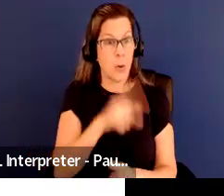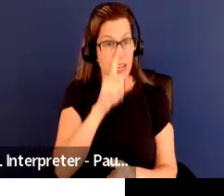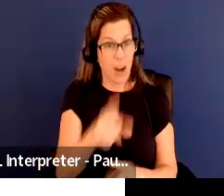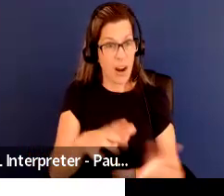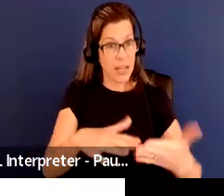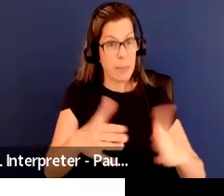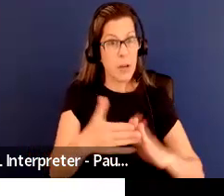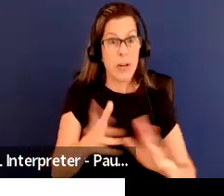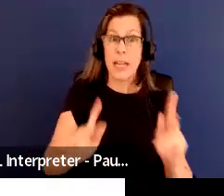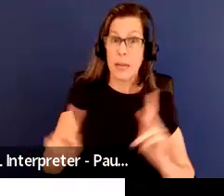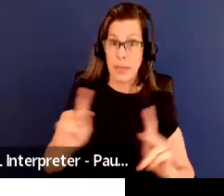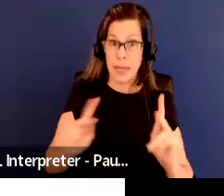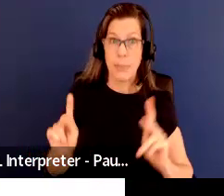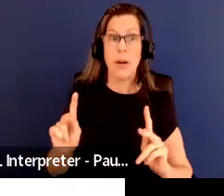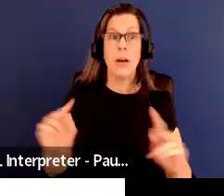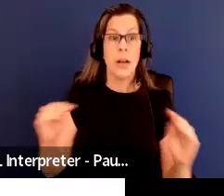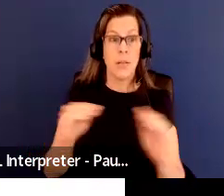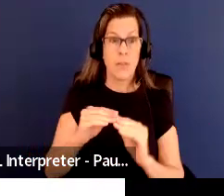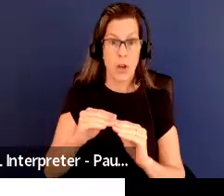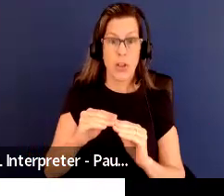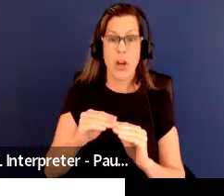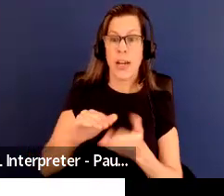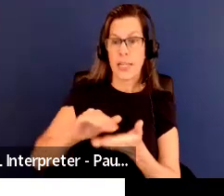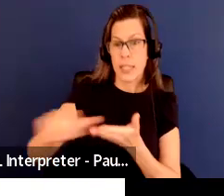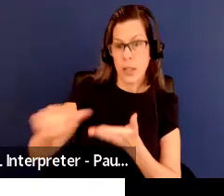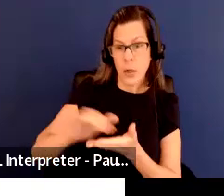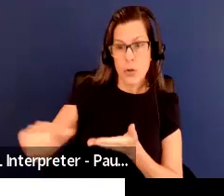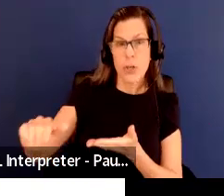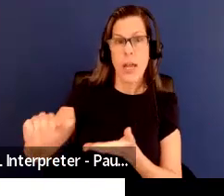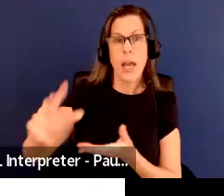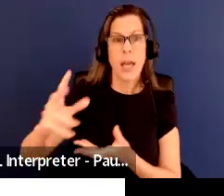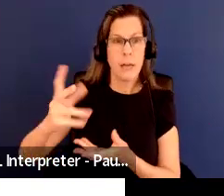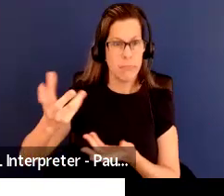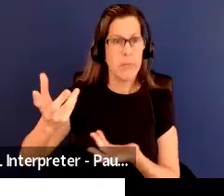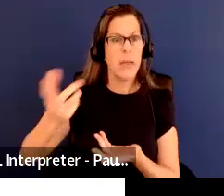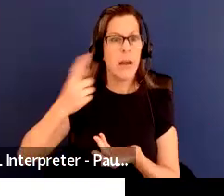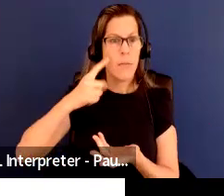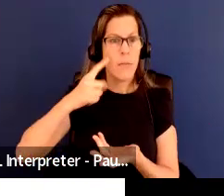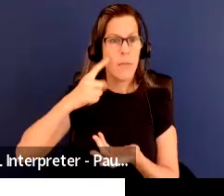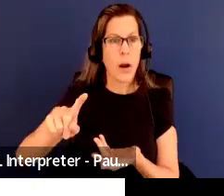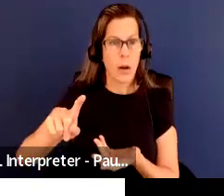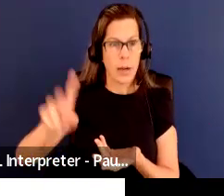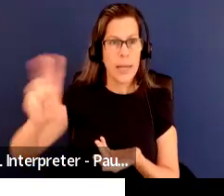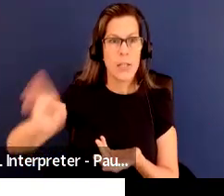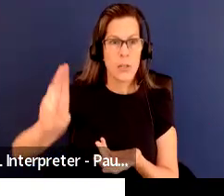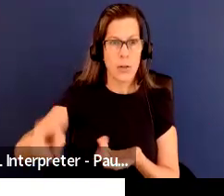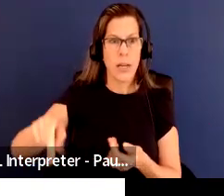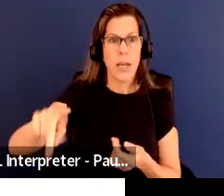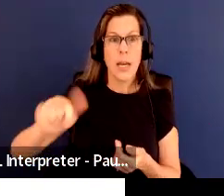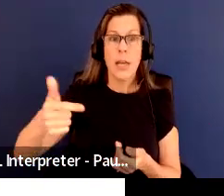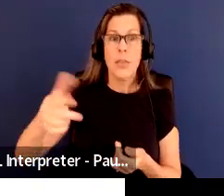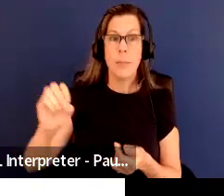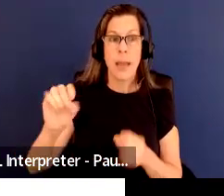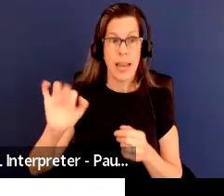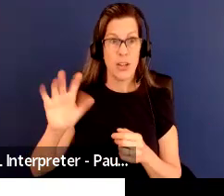people. Further exclusion and inclusion in our immigration history is in 1875, the Page Act, and 1882, the